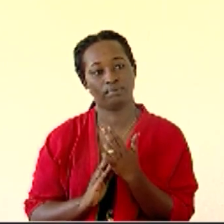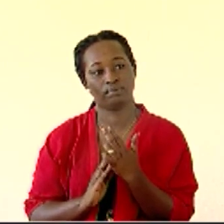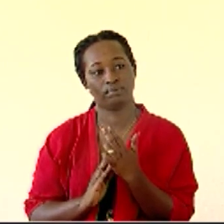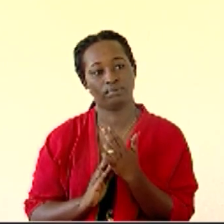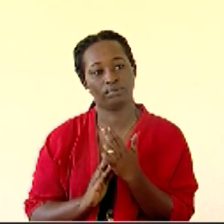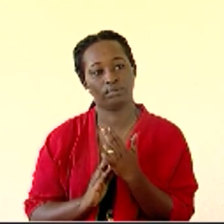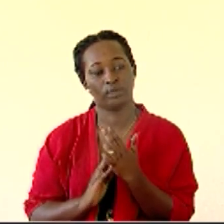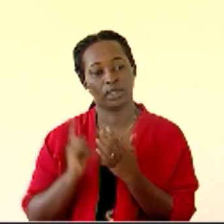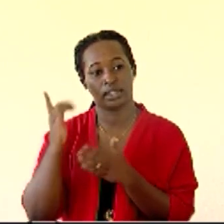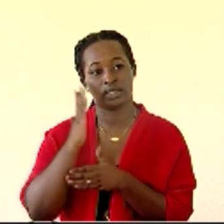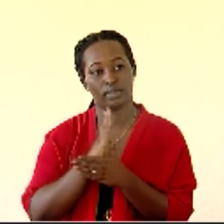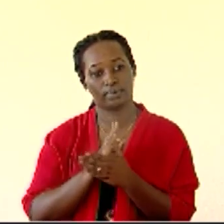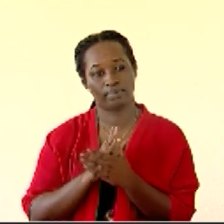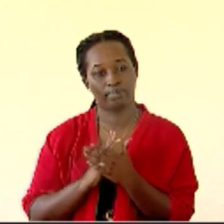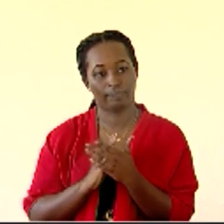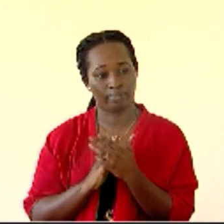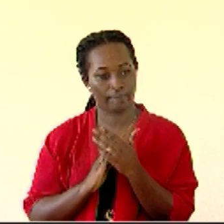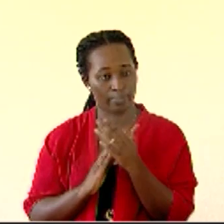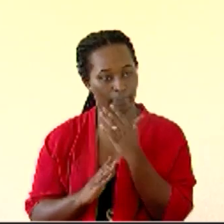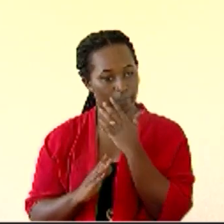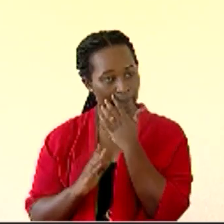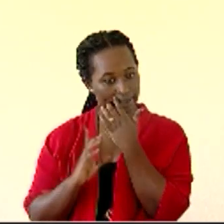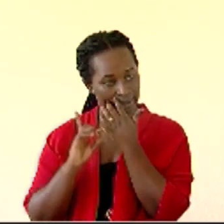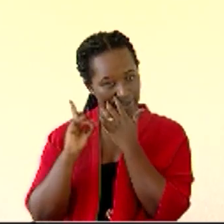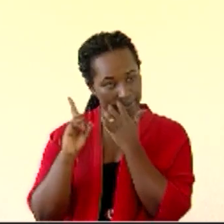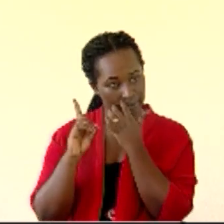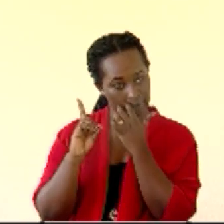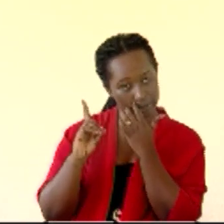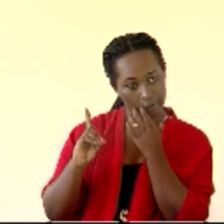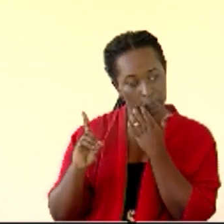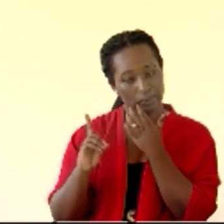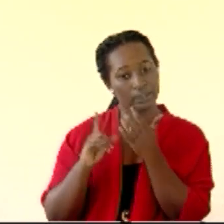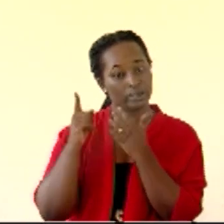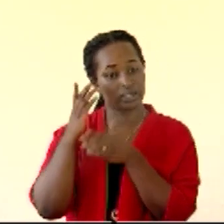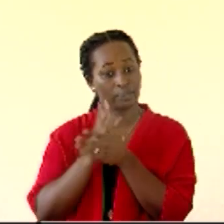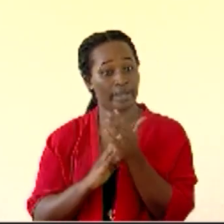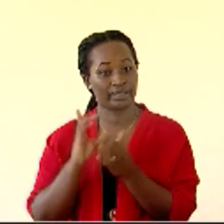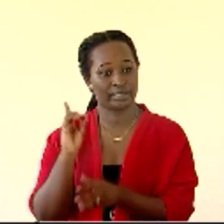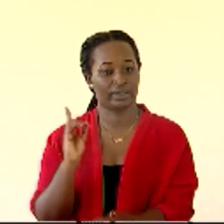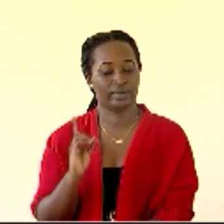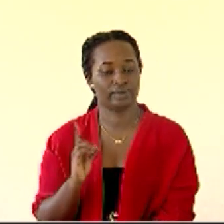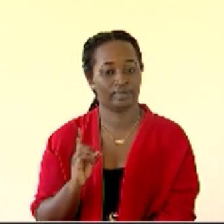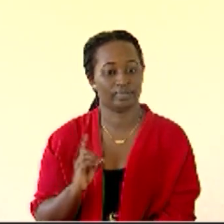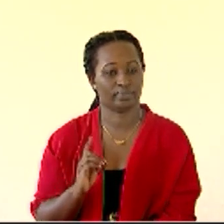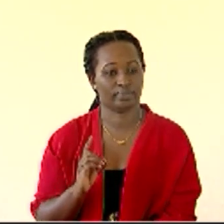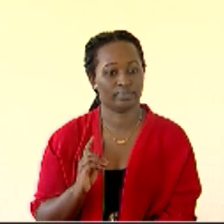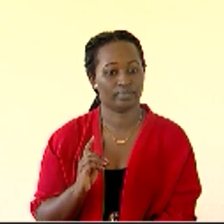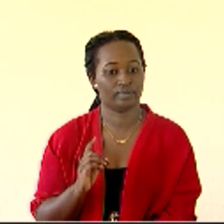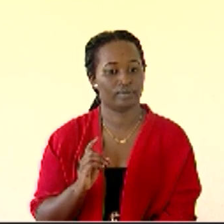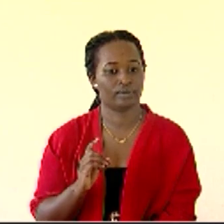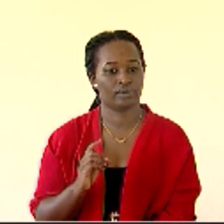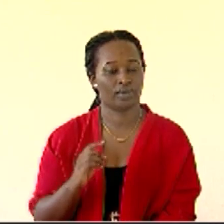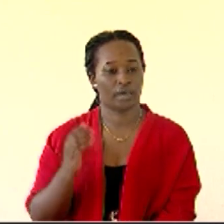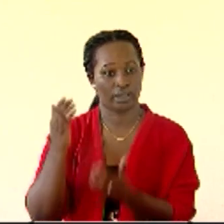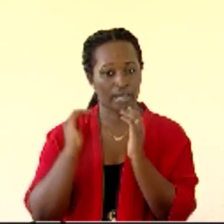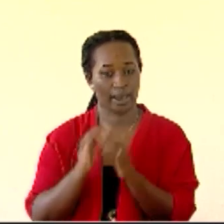this was part D. I think I made a mistake on copying. This was part D. I jumped part